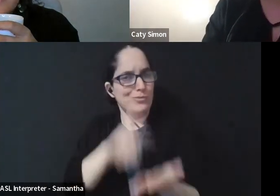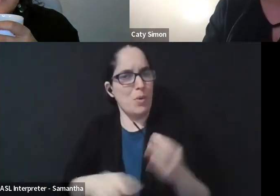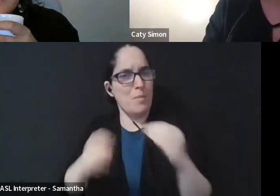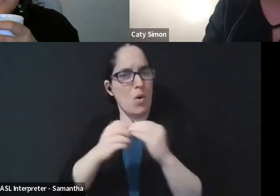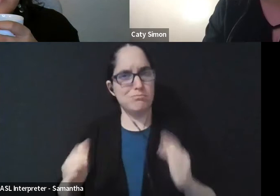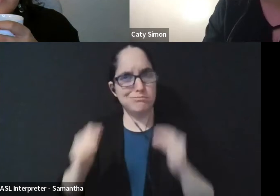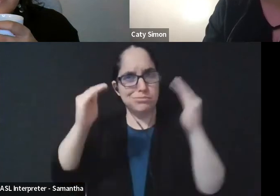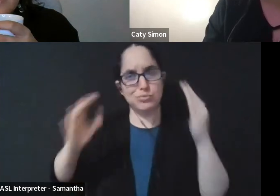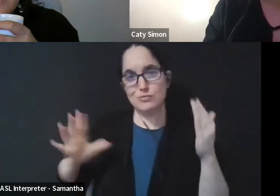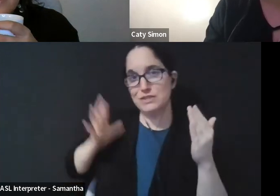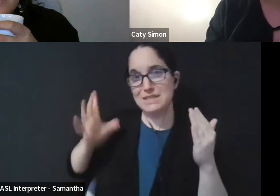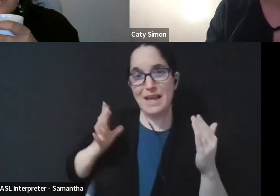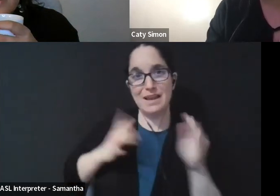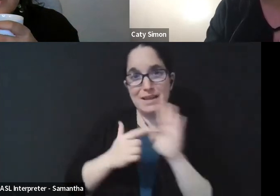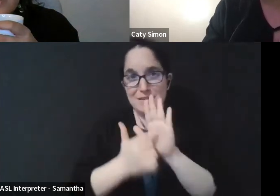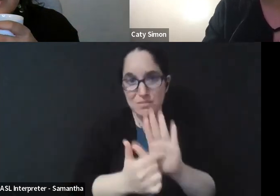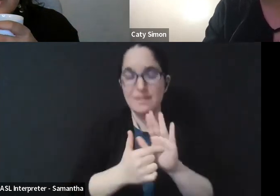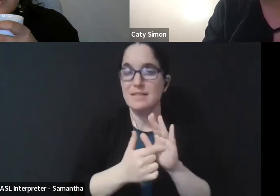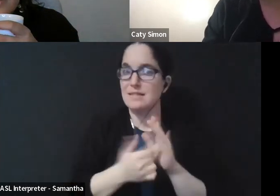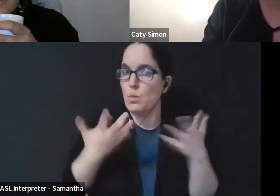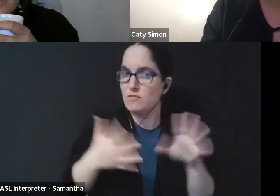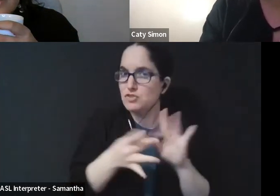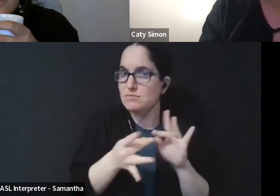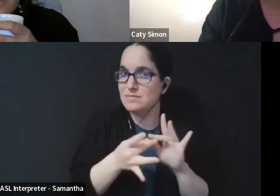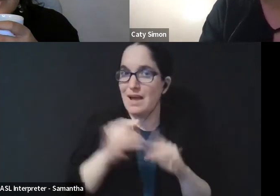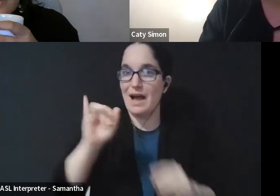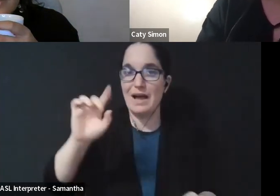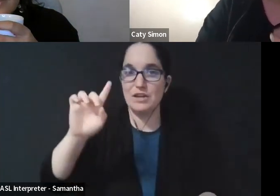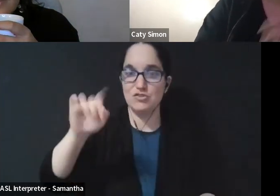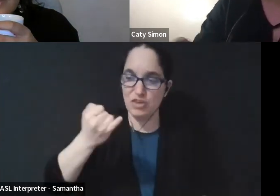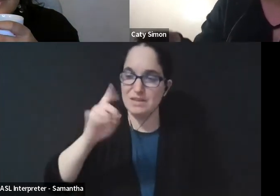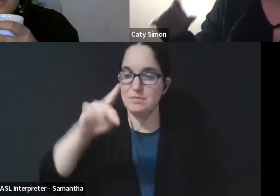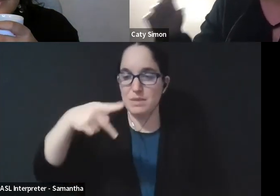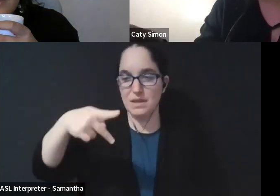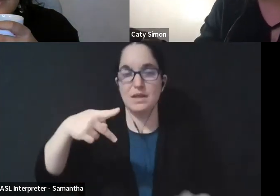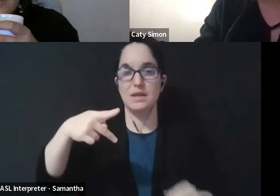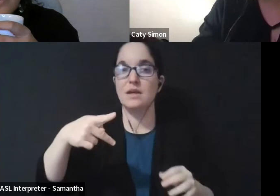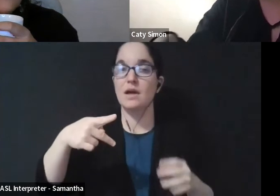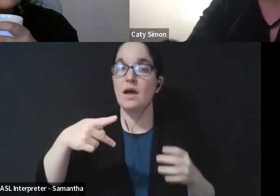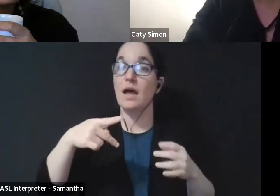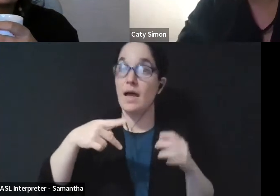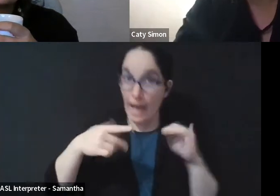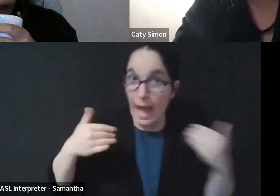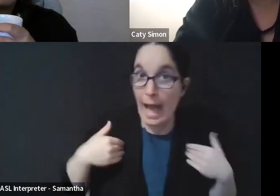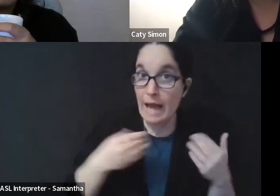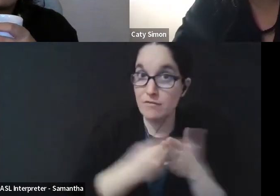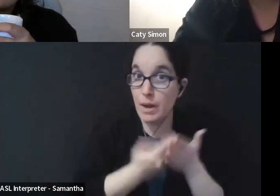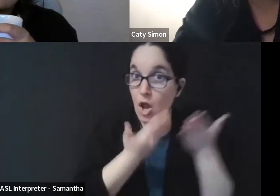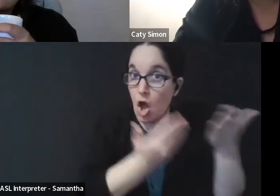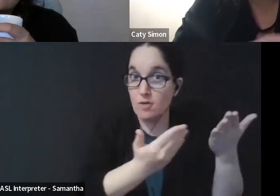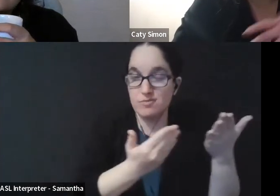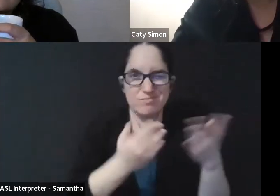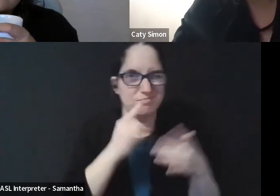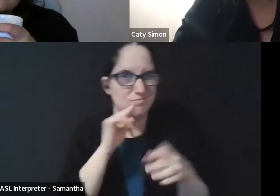and switches we've discussed in the IJDP commentary offered, such as claiming there is funding when there is none, or offering partnership